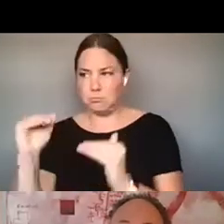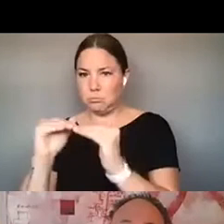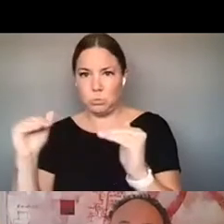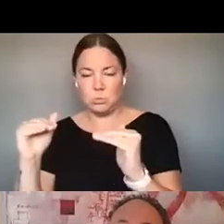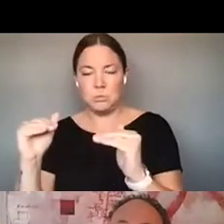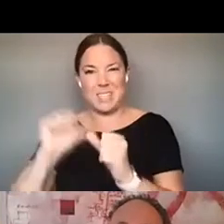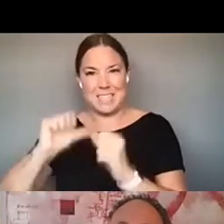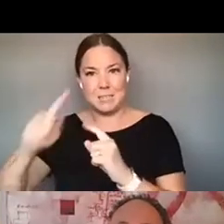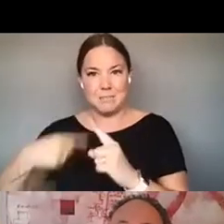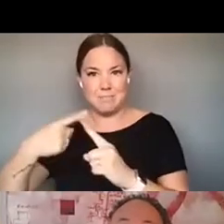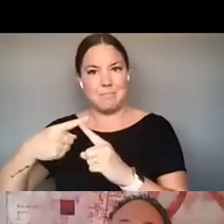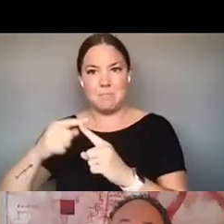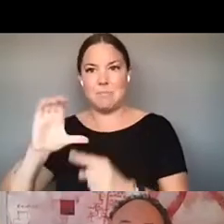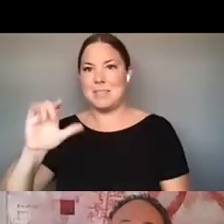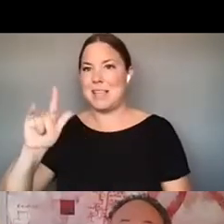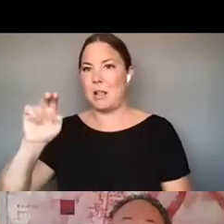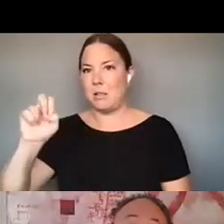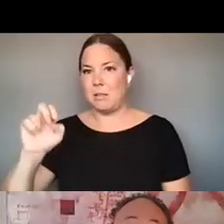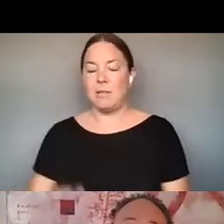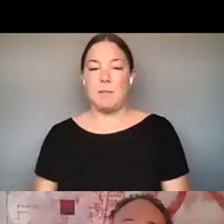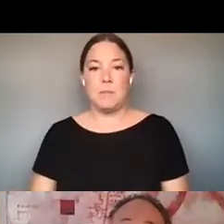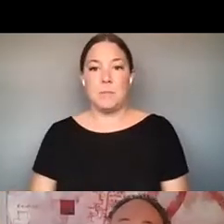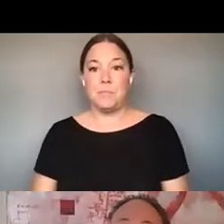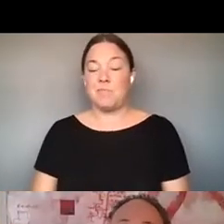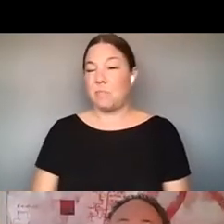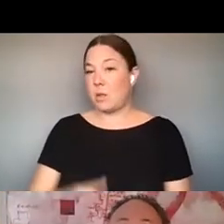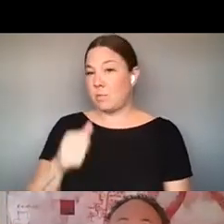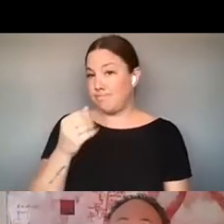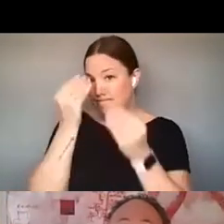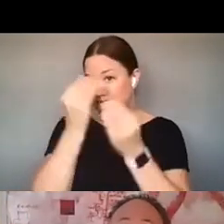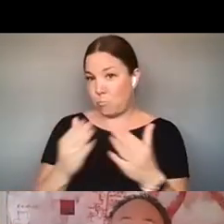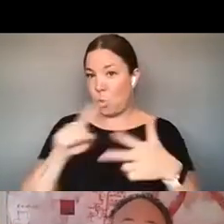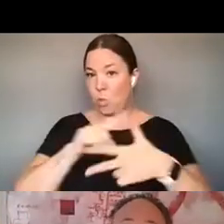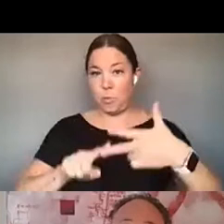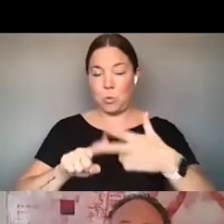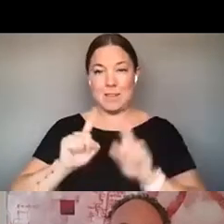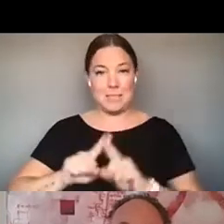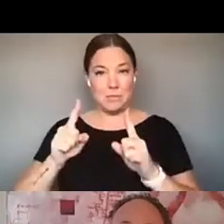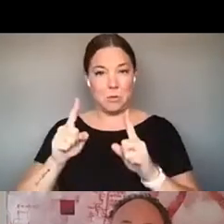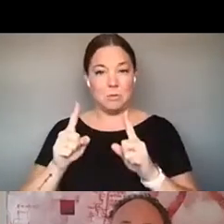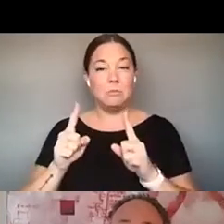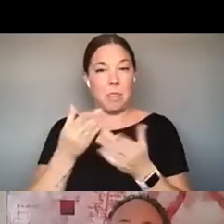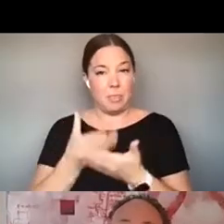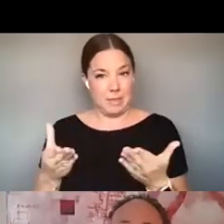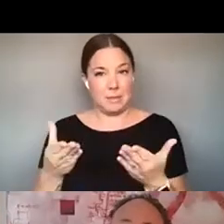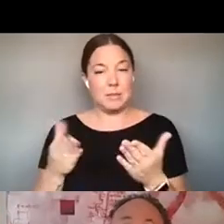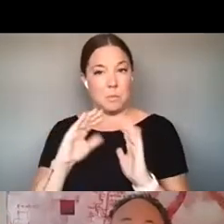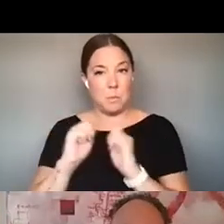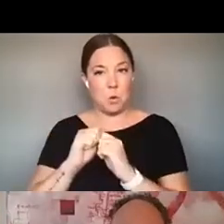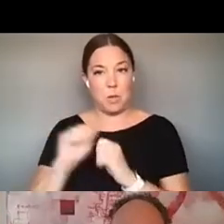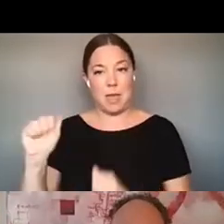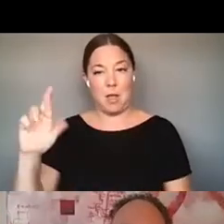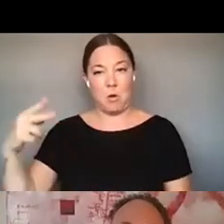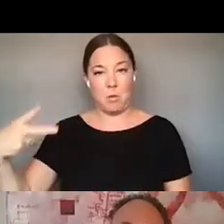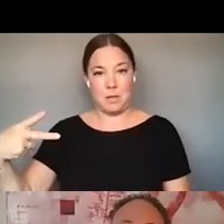I turn it over to my colleagues, I just want to point out three key differences for the American Rescue Plan. Again, things that are distinct